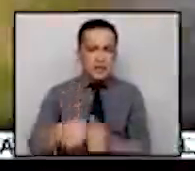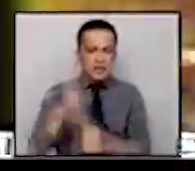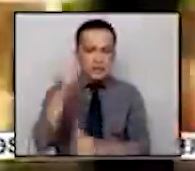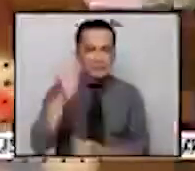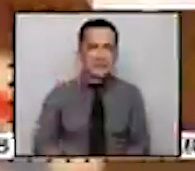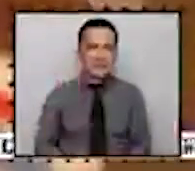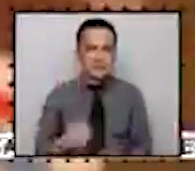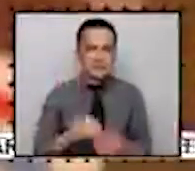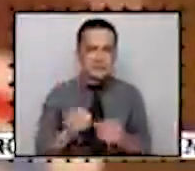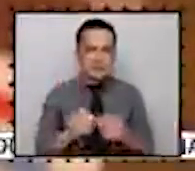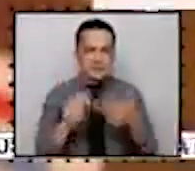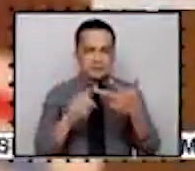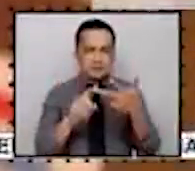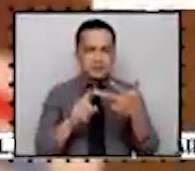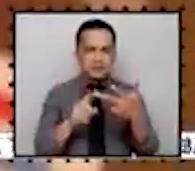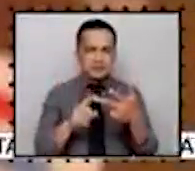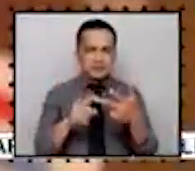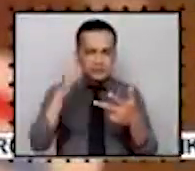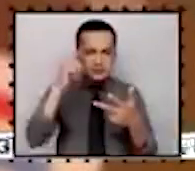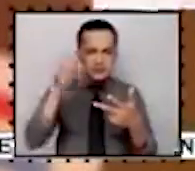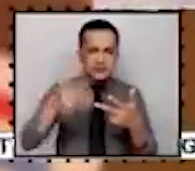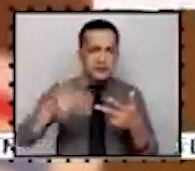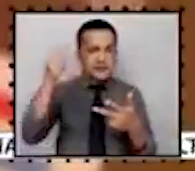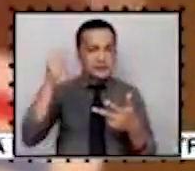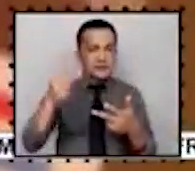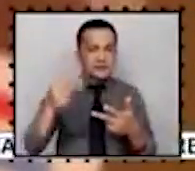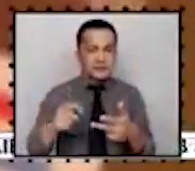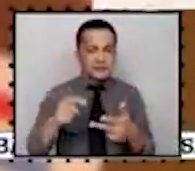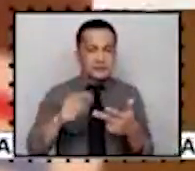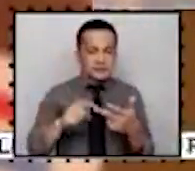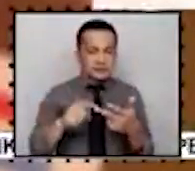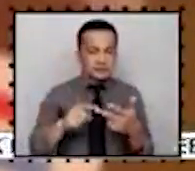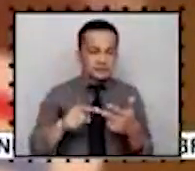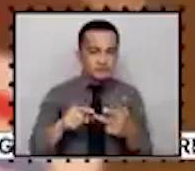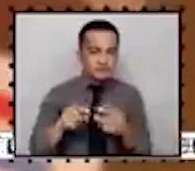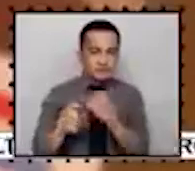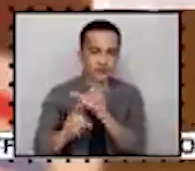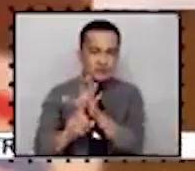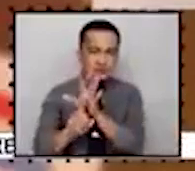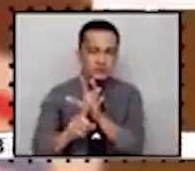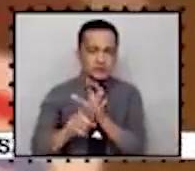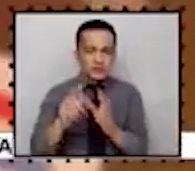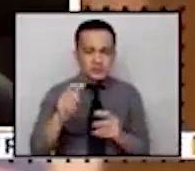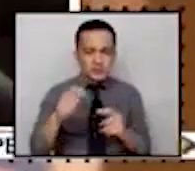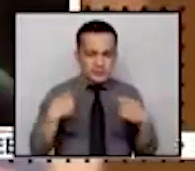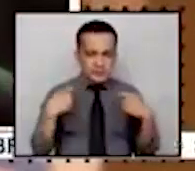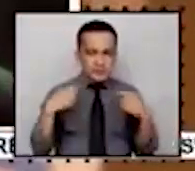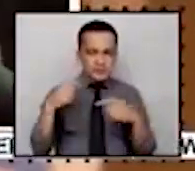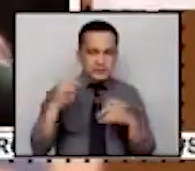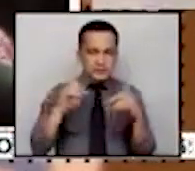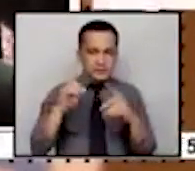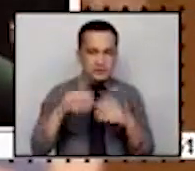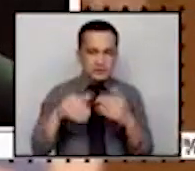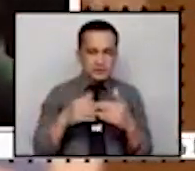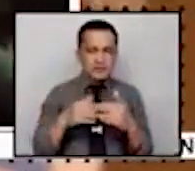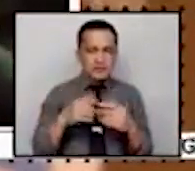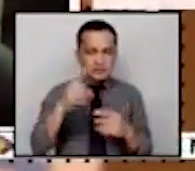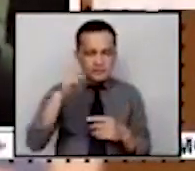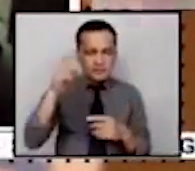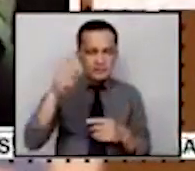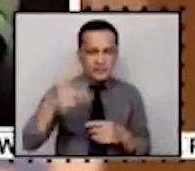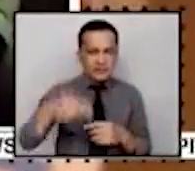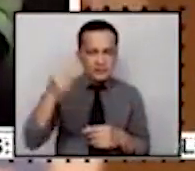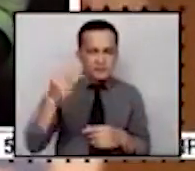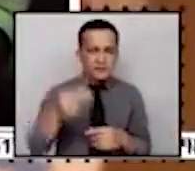Dream High. Third on our list is one of the most popular teen drama of all time, Dream High. IU portrays